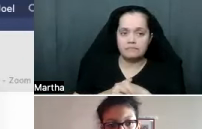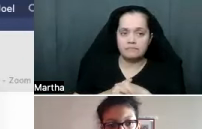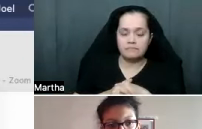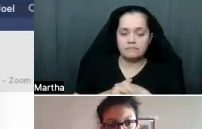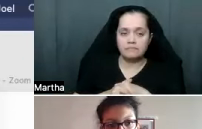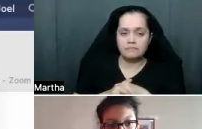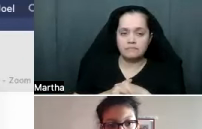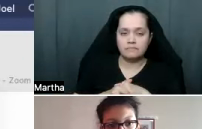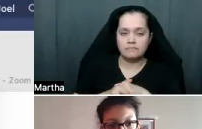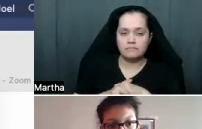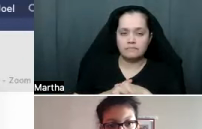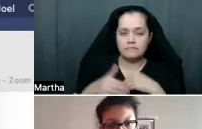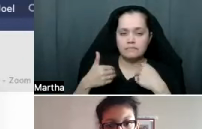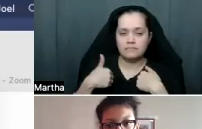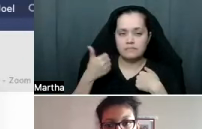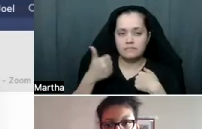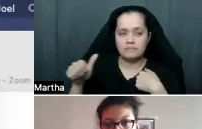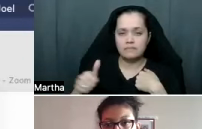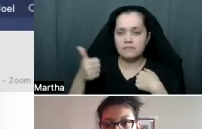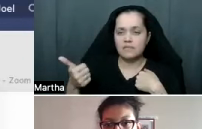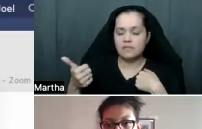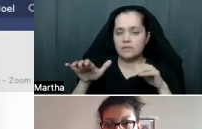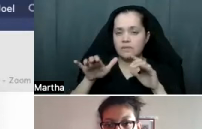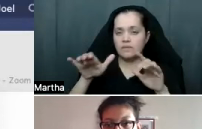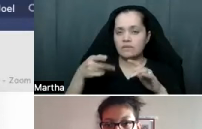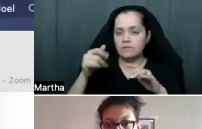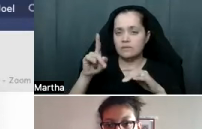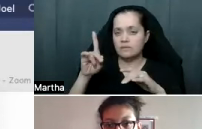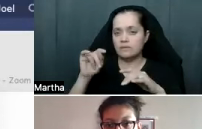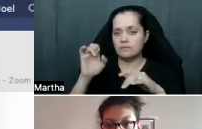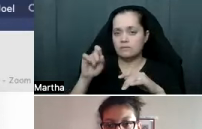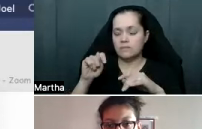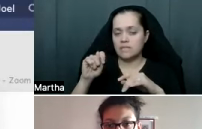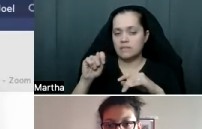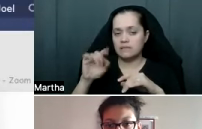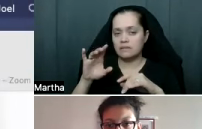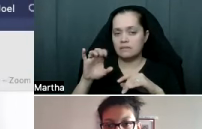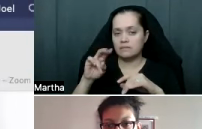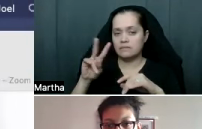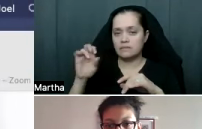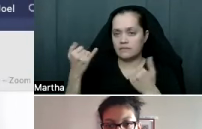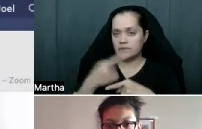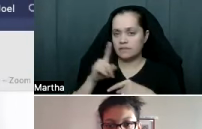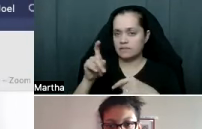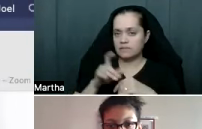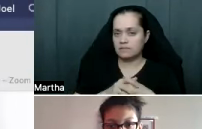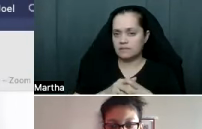Right. Do I have anyone else doing a Padlet Canvas today?